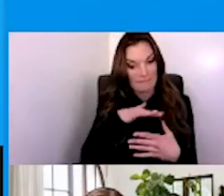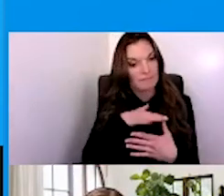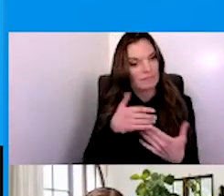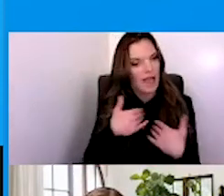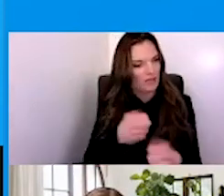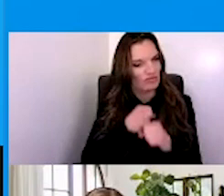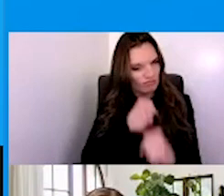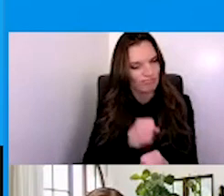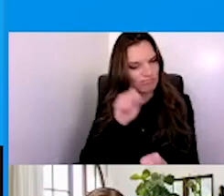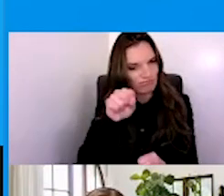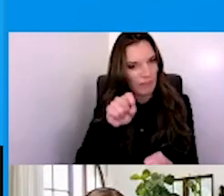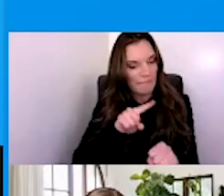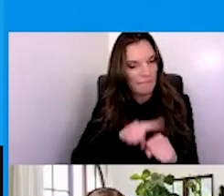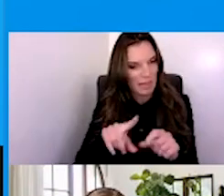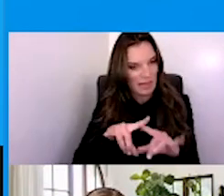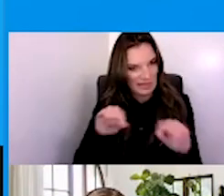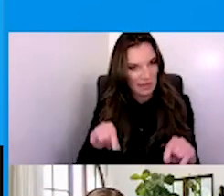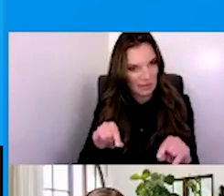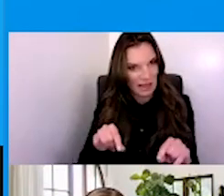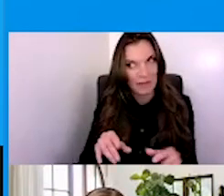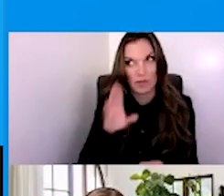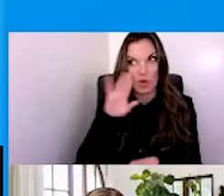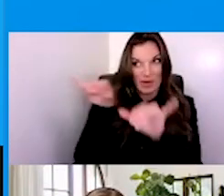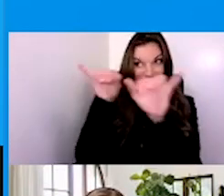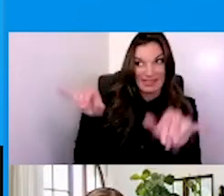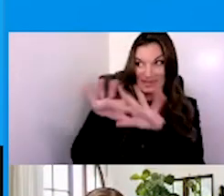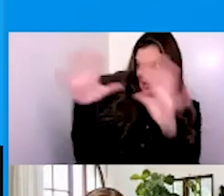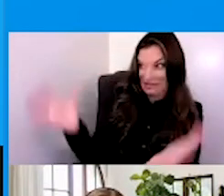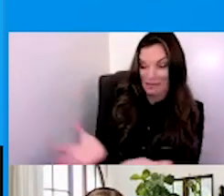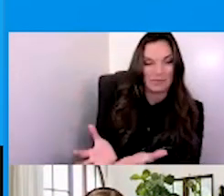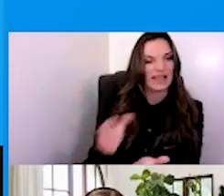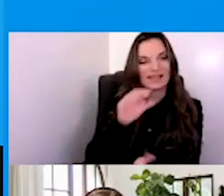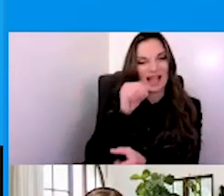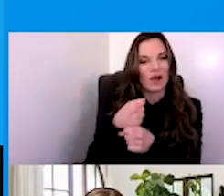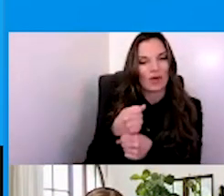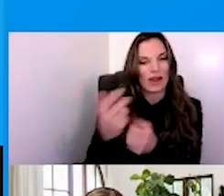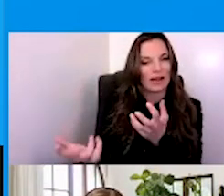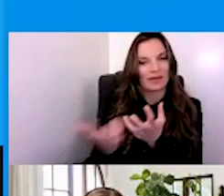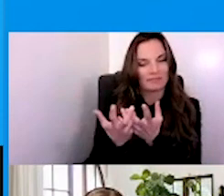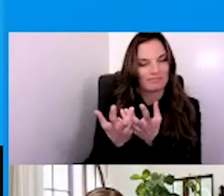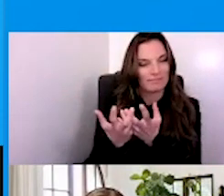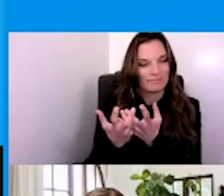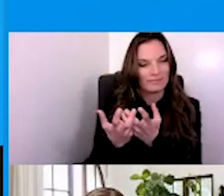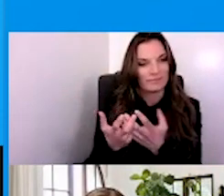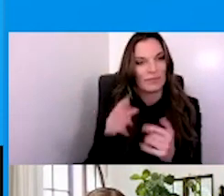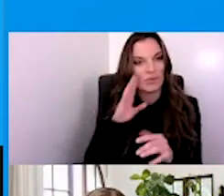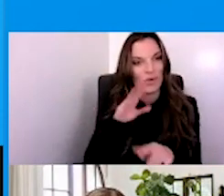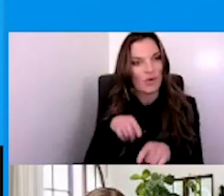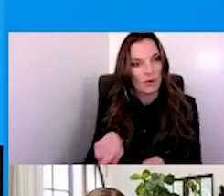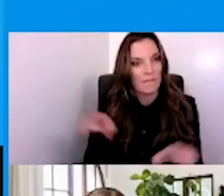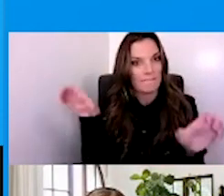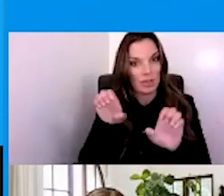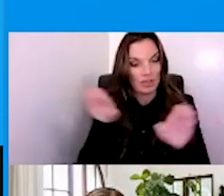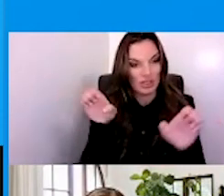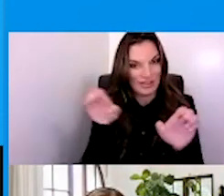have in systems that are not made for us. And in especially in times of emergency, where